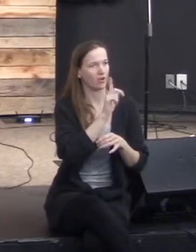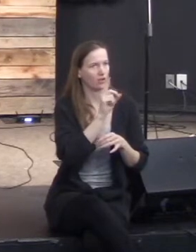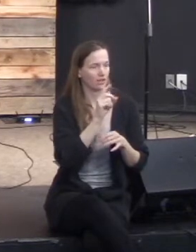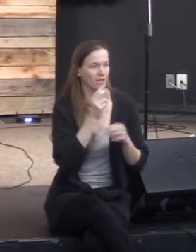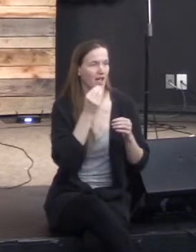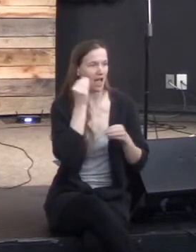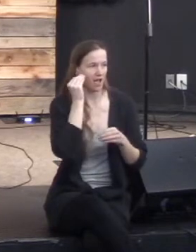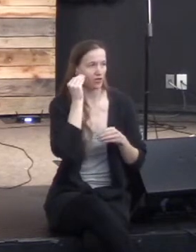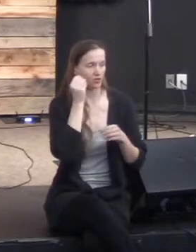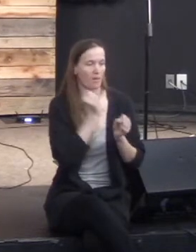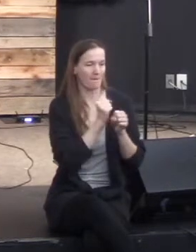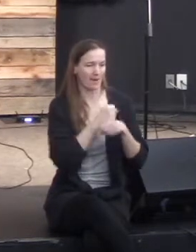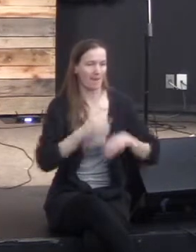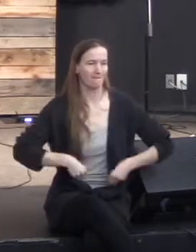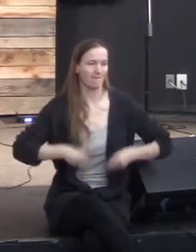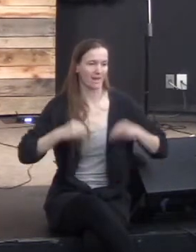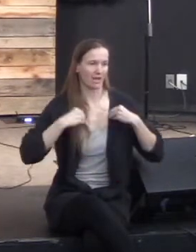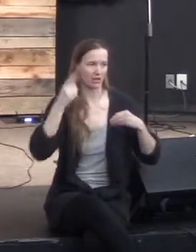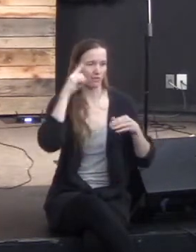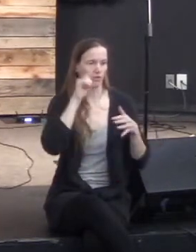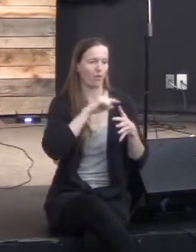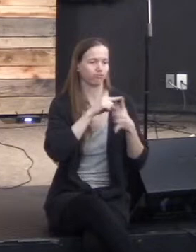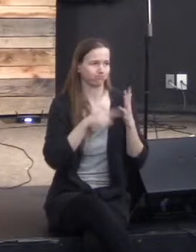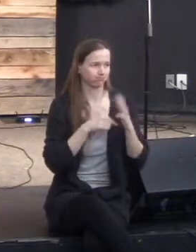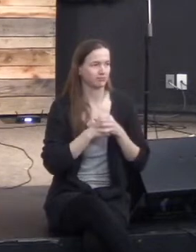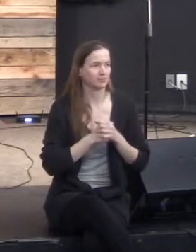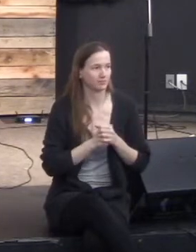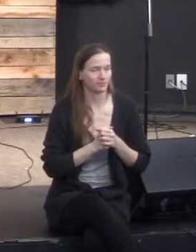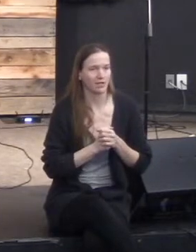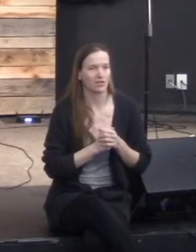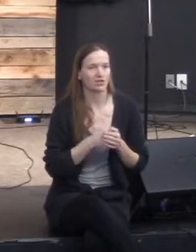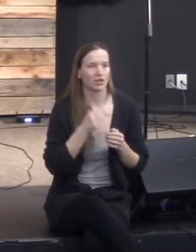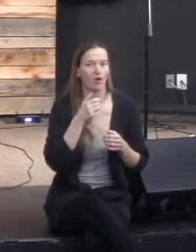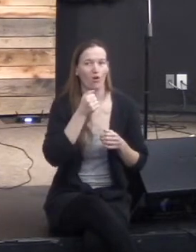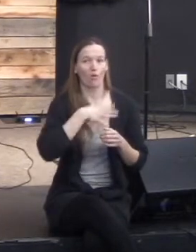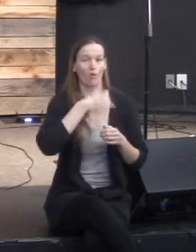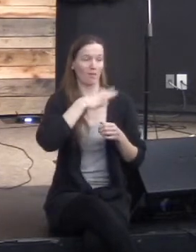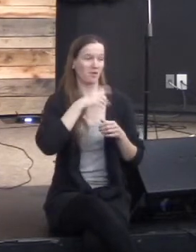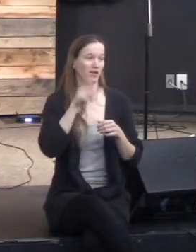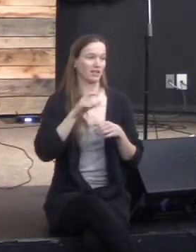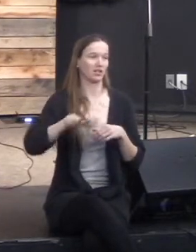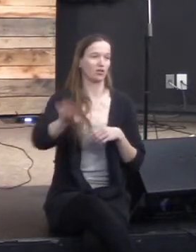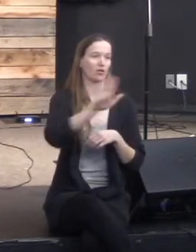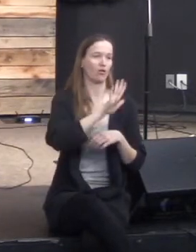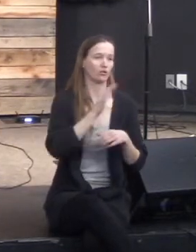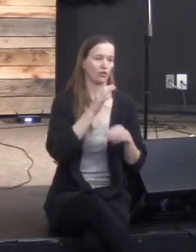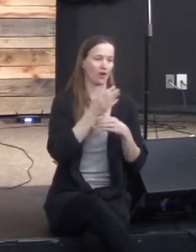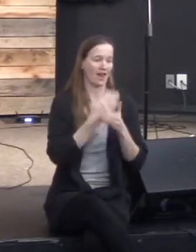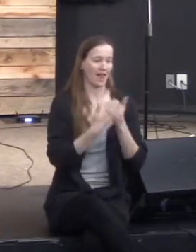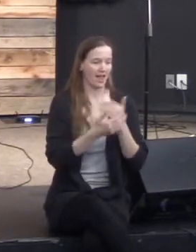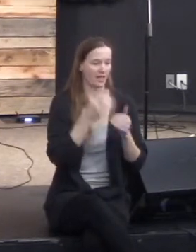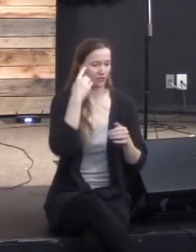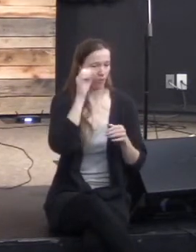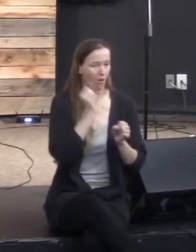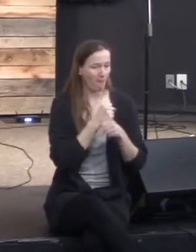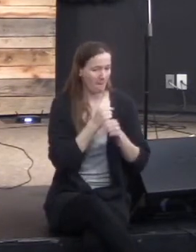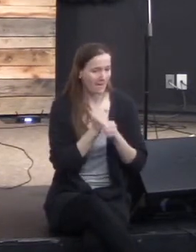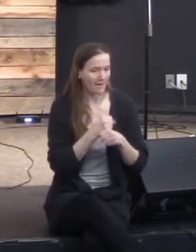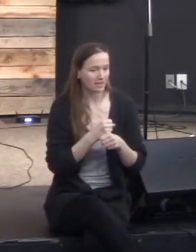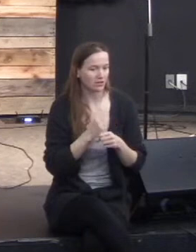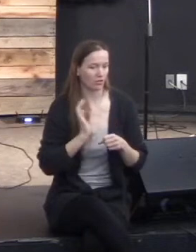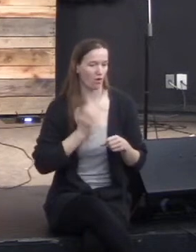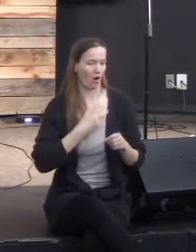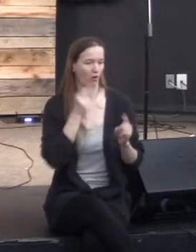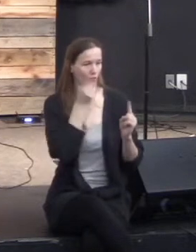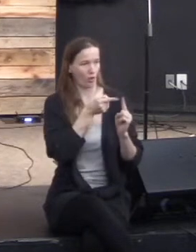of places. So sisters, we're going to need all your little hands to knit together some awesome blankets. Our goal is to make at least 100